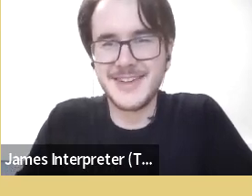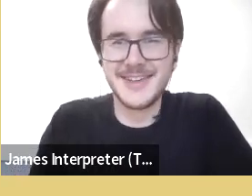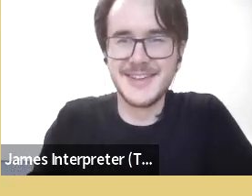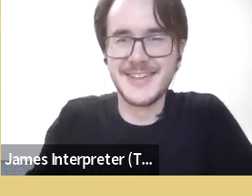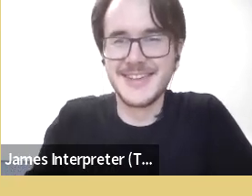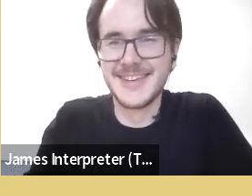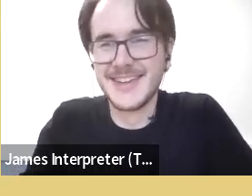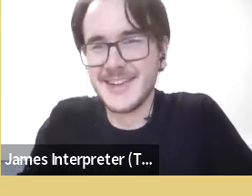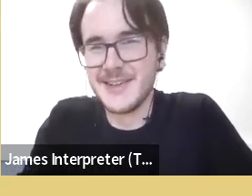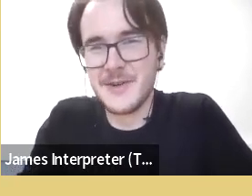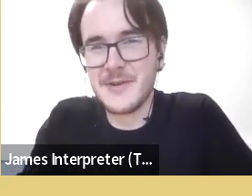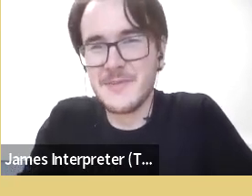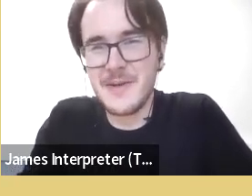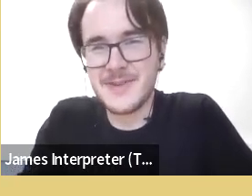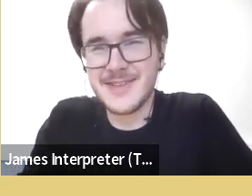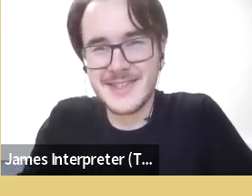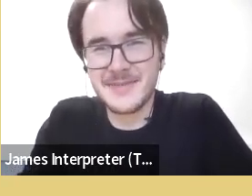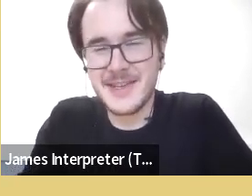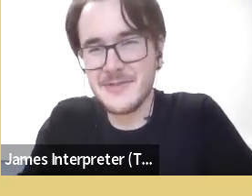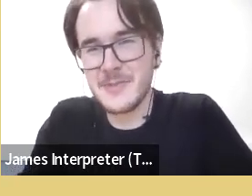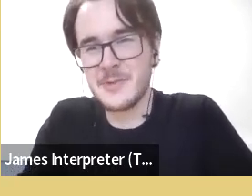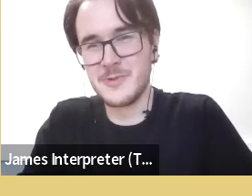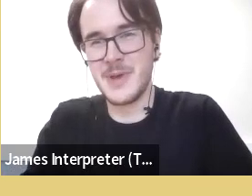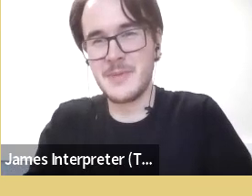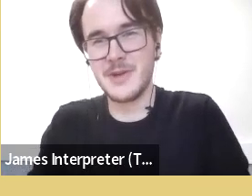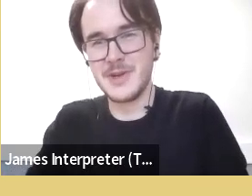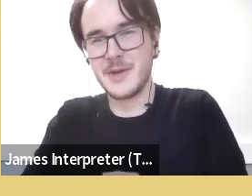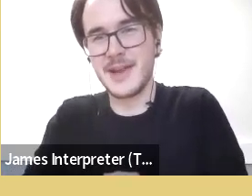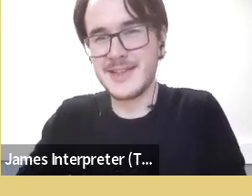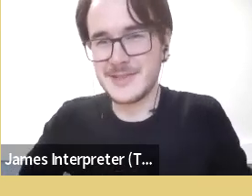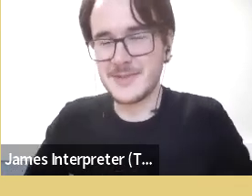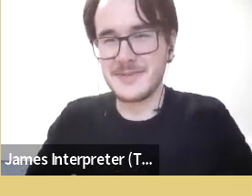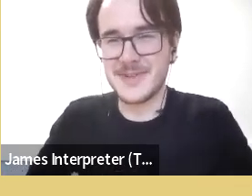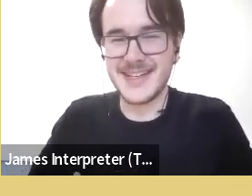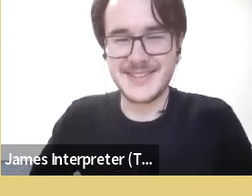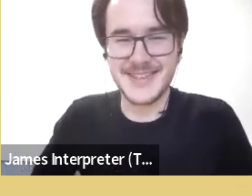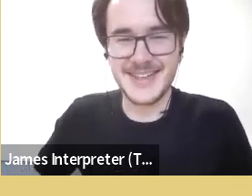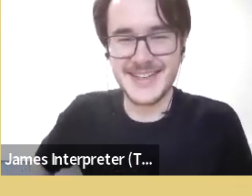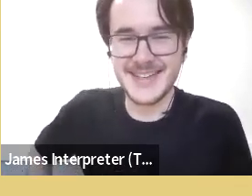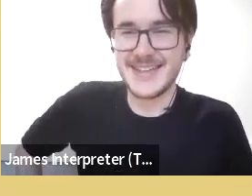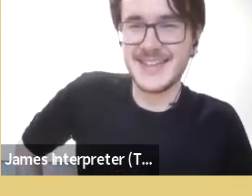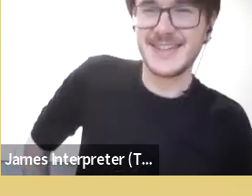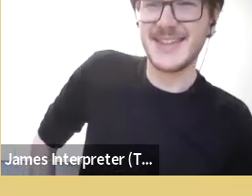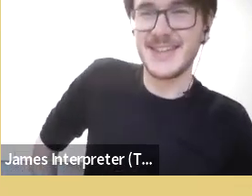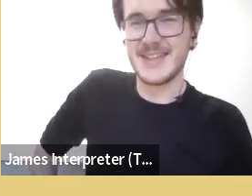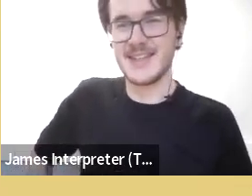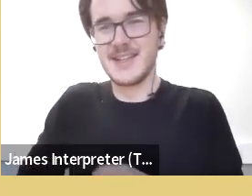Fantastic. Really good. You've all remembered something. You've all been remembering it really quickly, so I'm quite impressed. Well done.